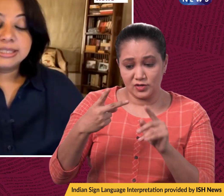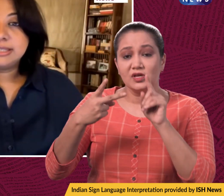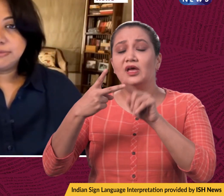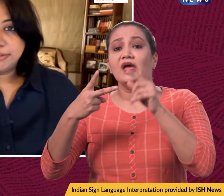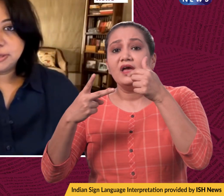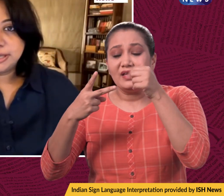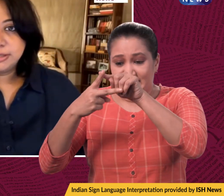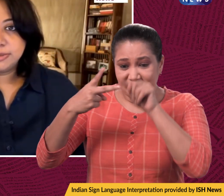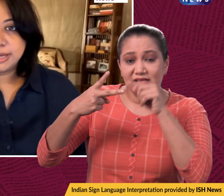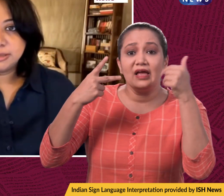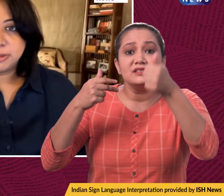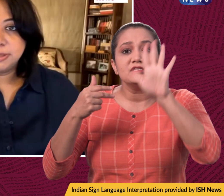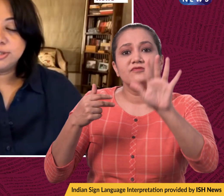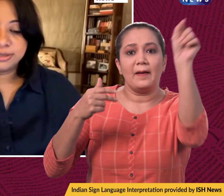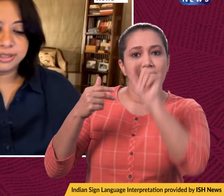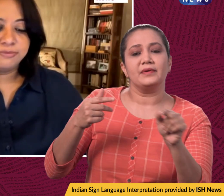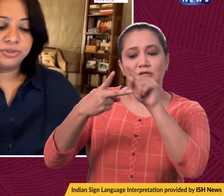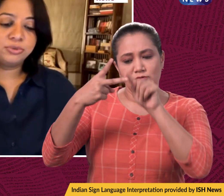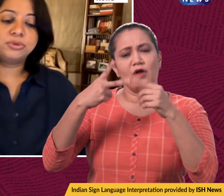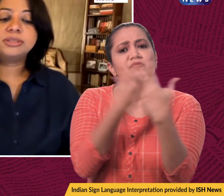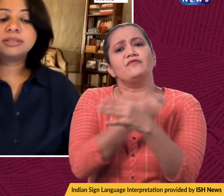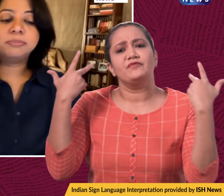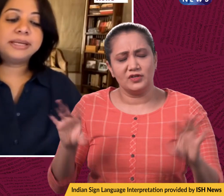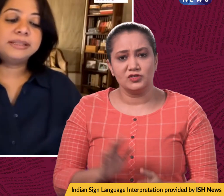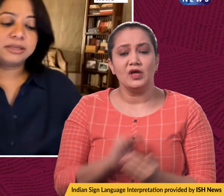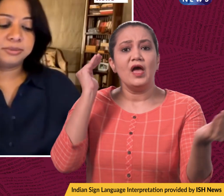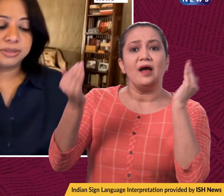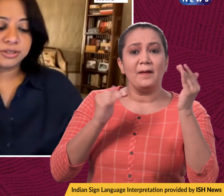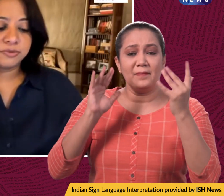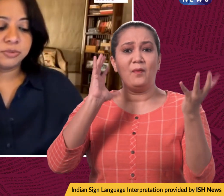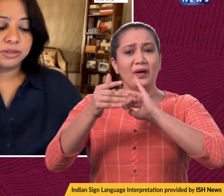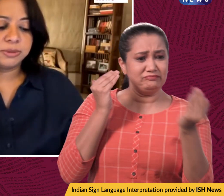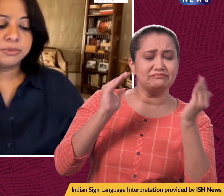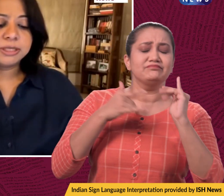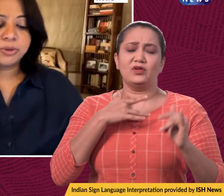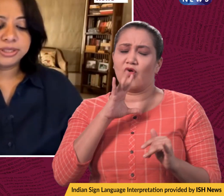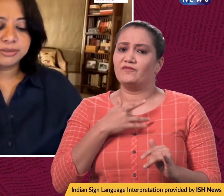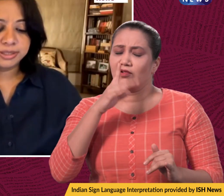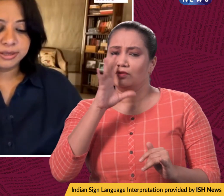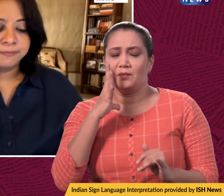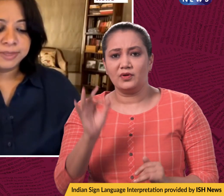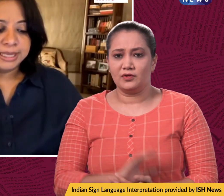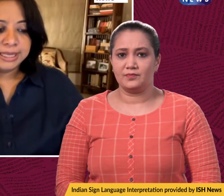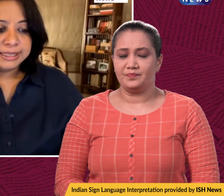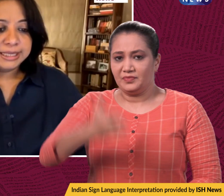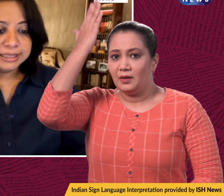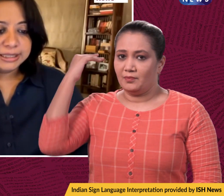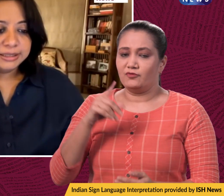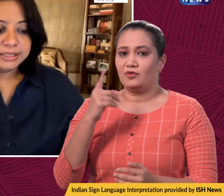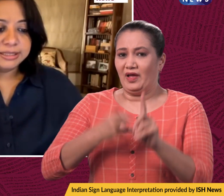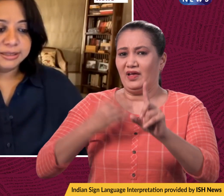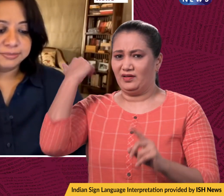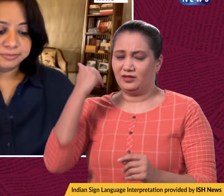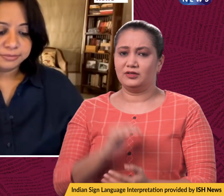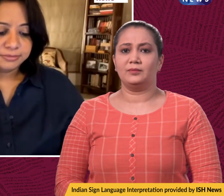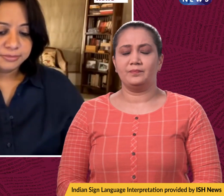and 65% of the adult population has received 2 doses, comparing that with the rest of the world. But we must point out here that earlier